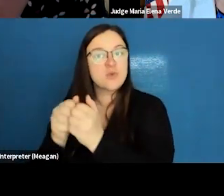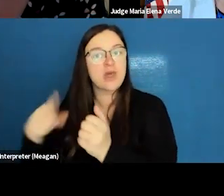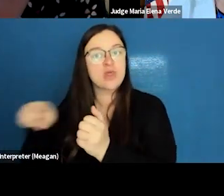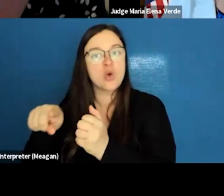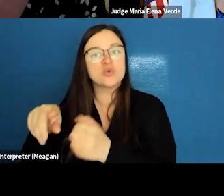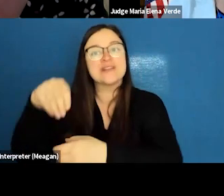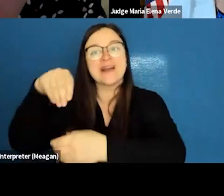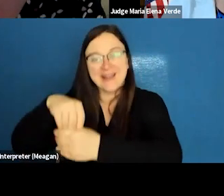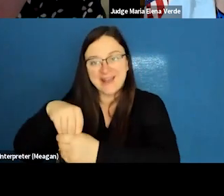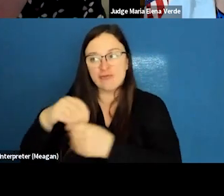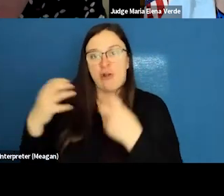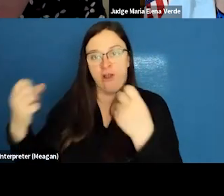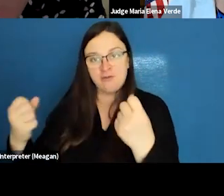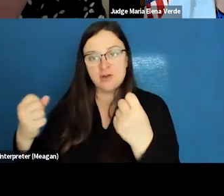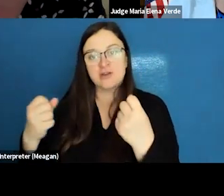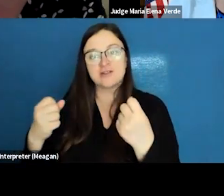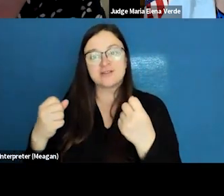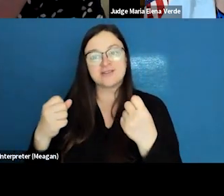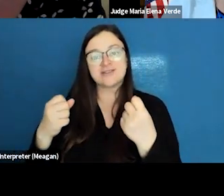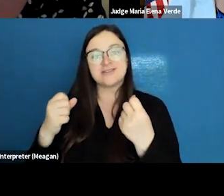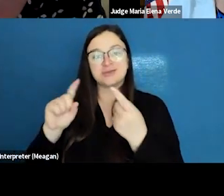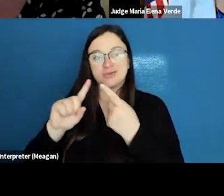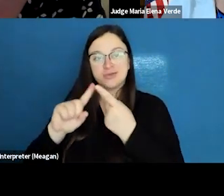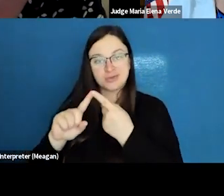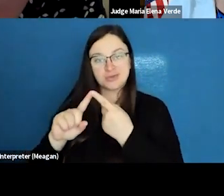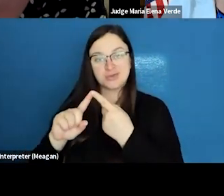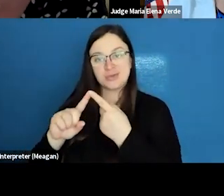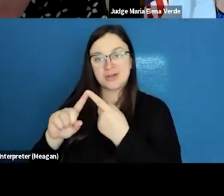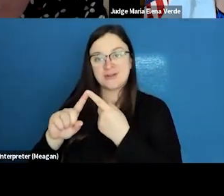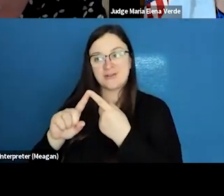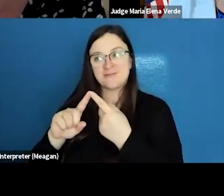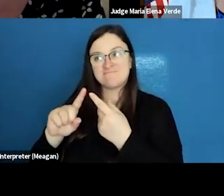the recovery to really be a source of accountability for their recovery.